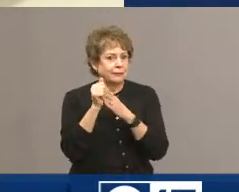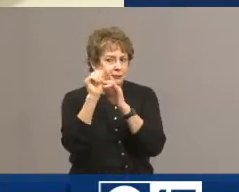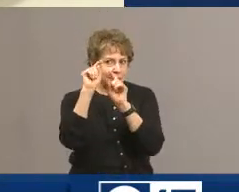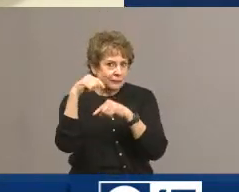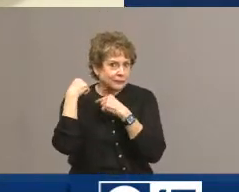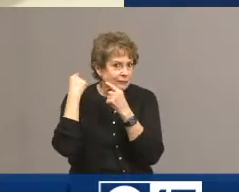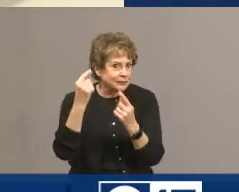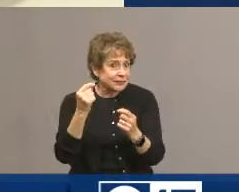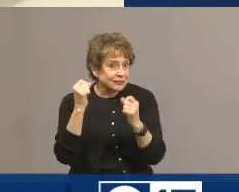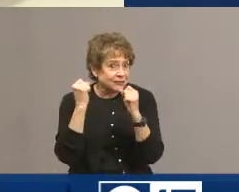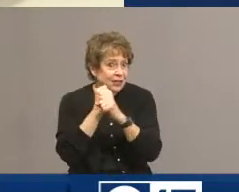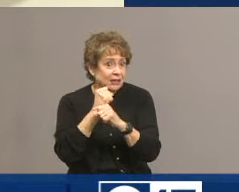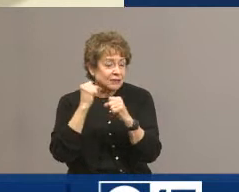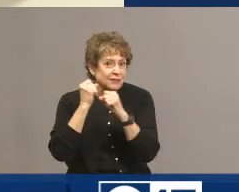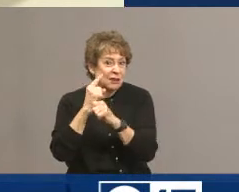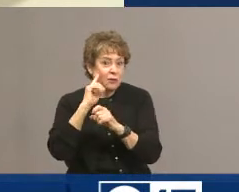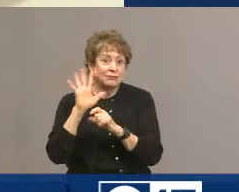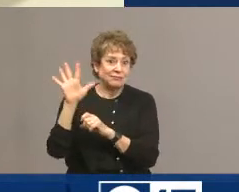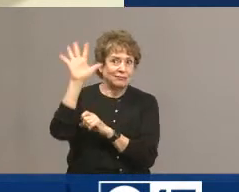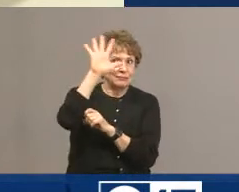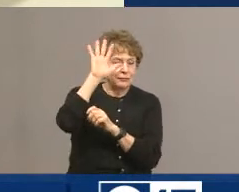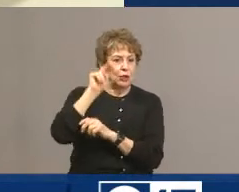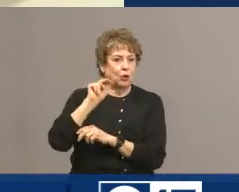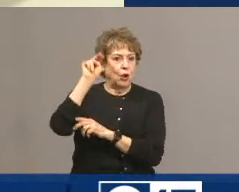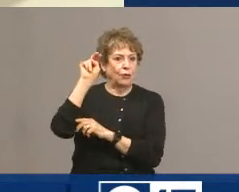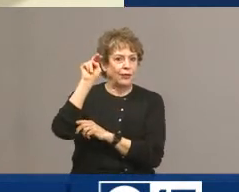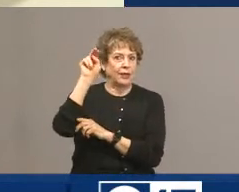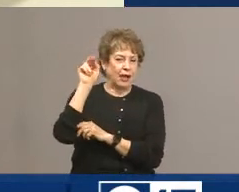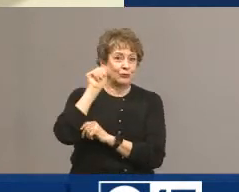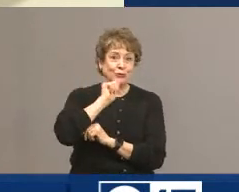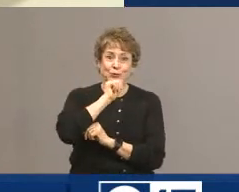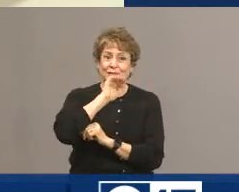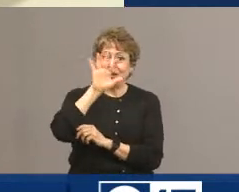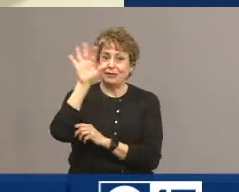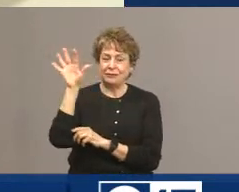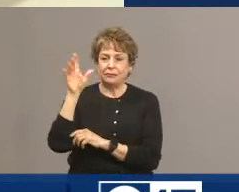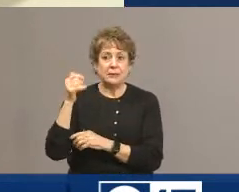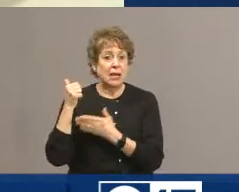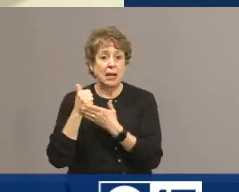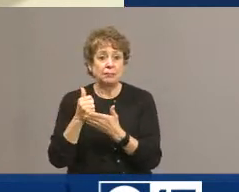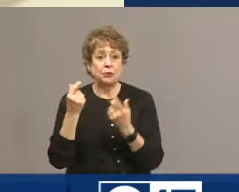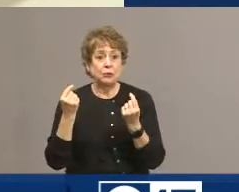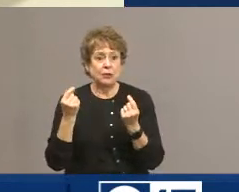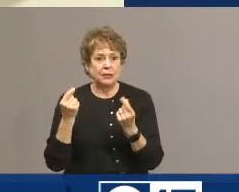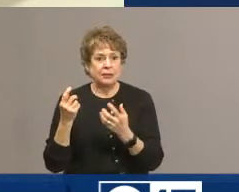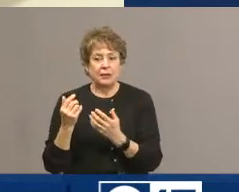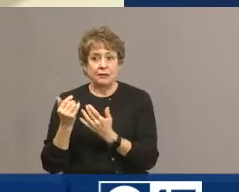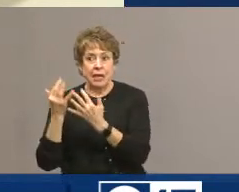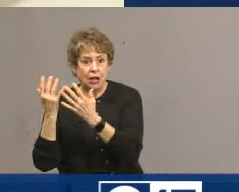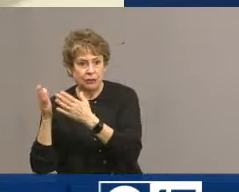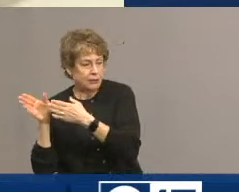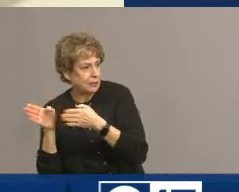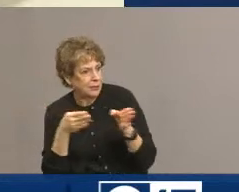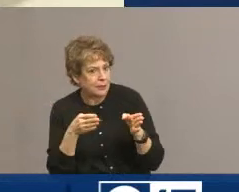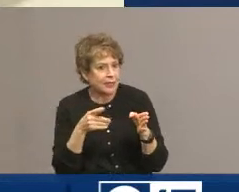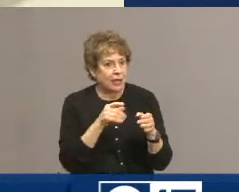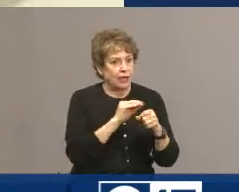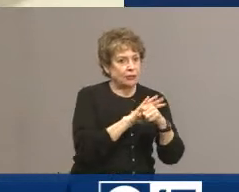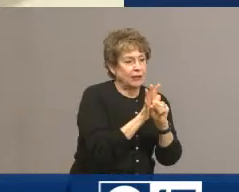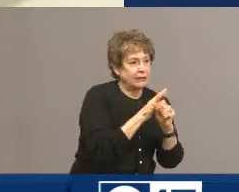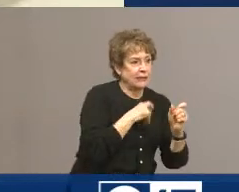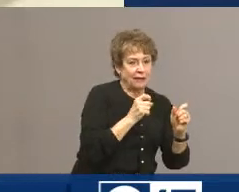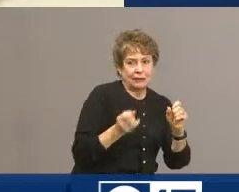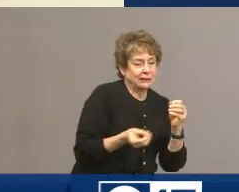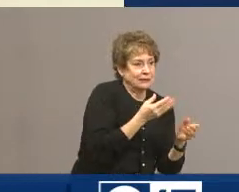our state to building our supply lines. He's been on the front line. So thank you, and give us an update. Yes, sir.